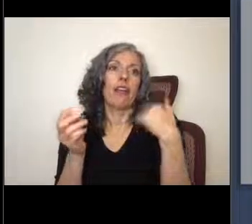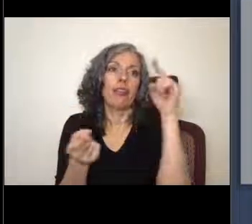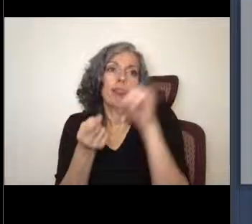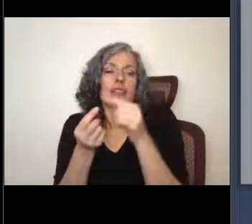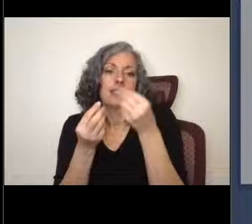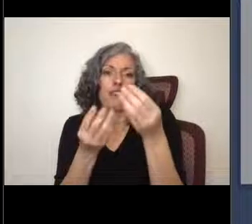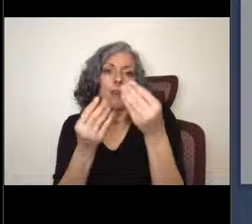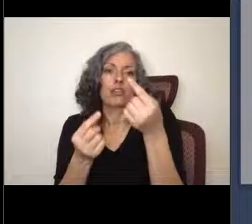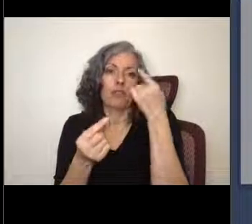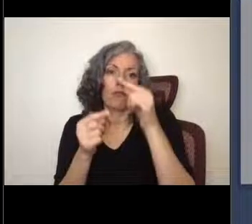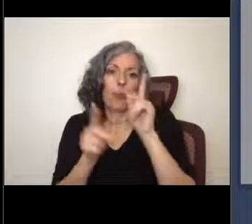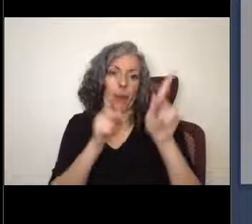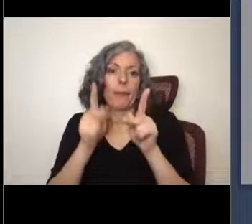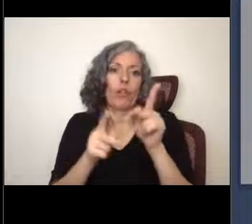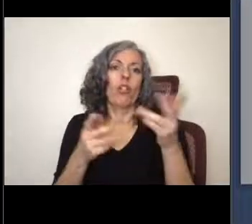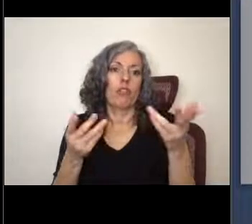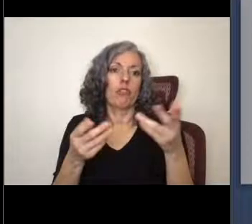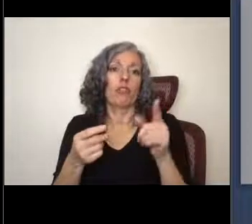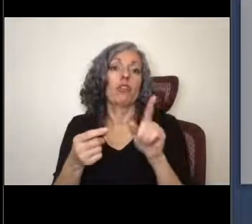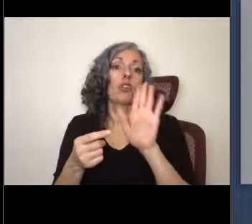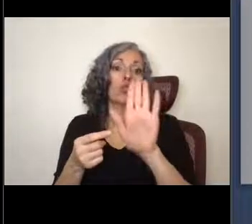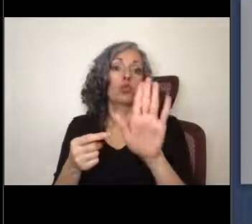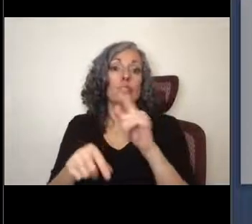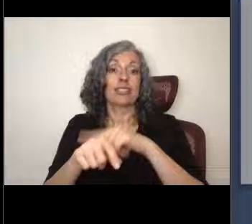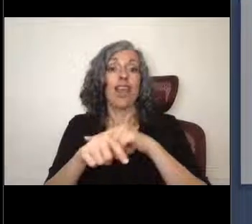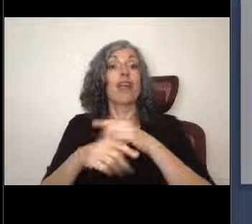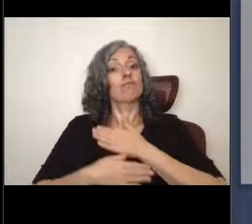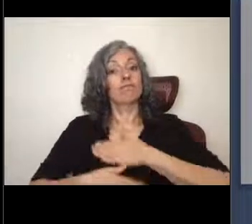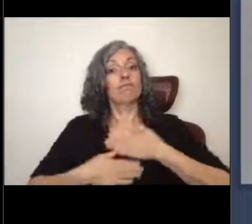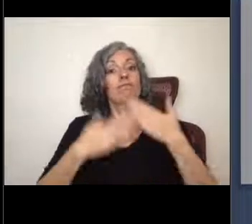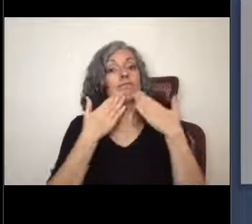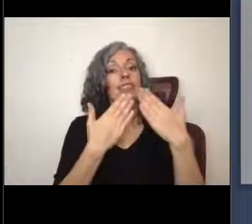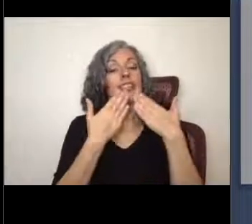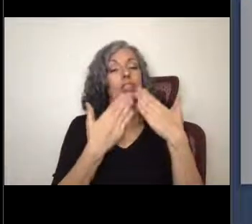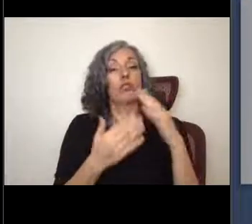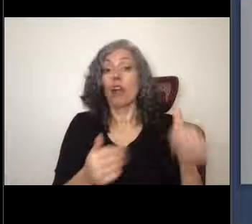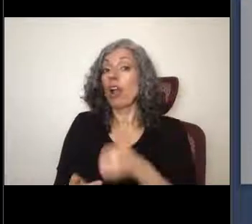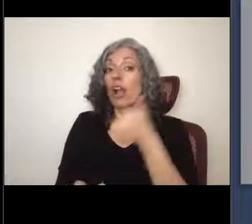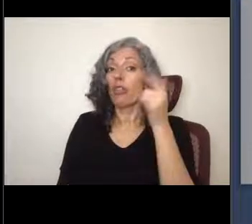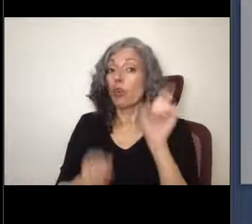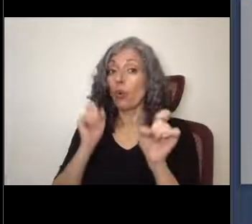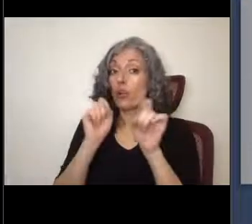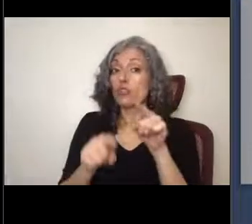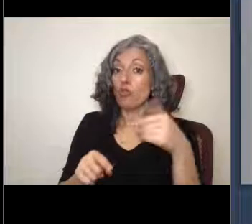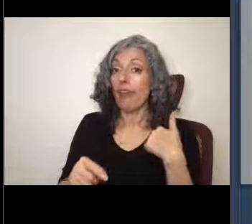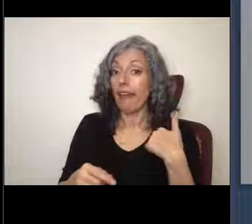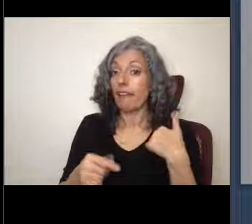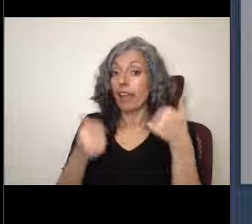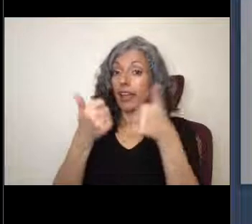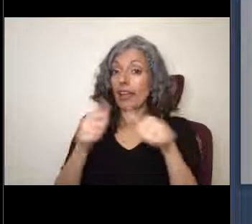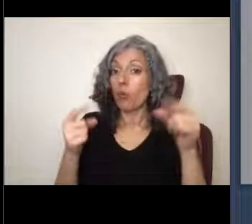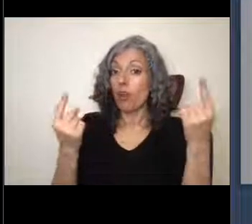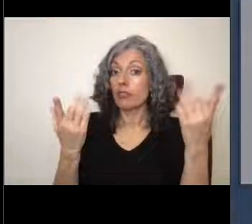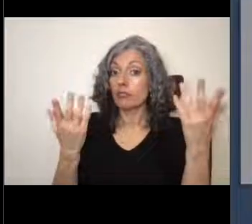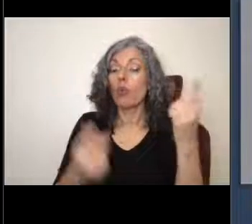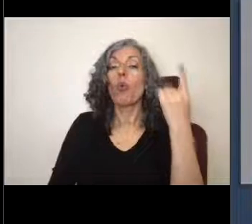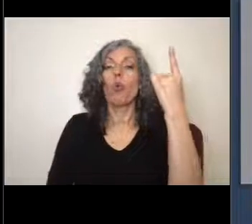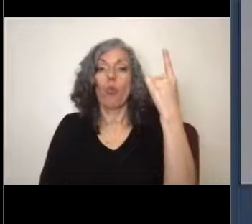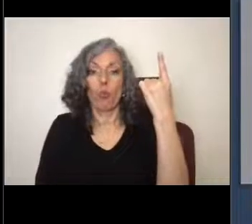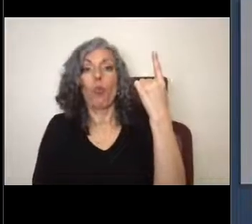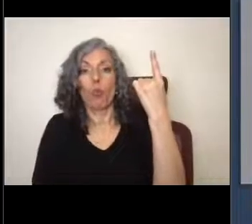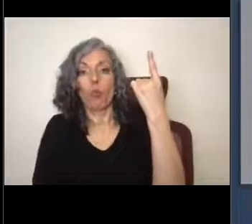public. Appreciate your time. Thank you. Do you have any other questions, commissioners? I have one question